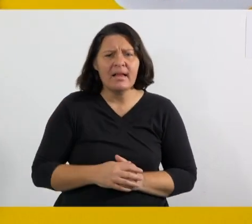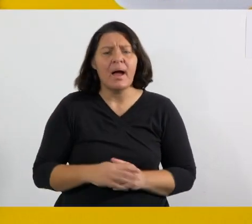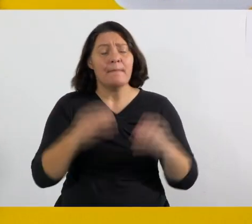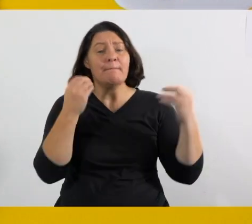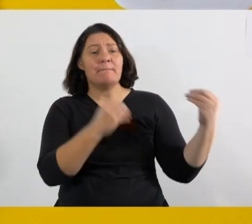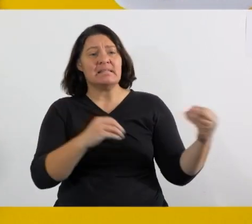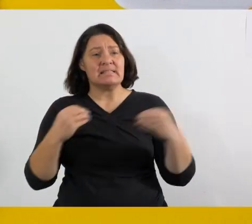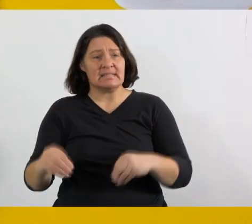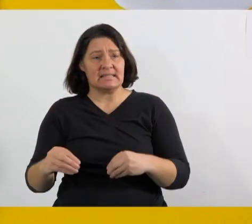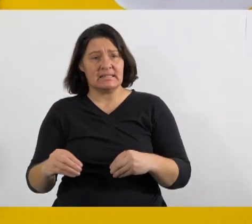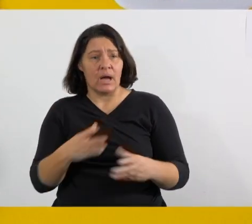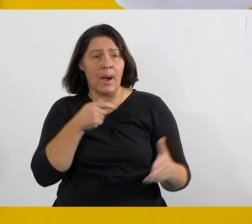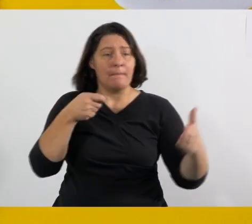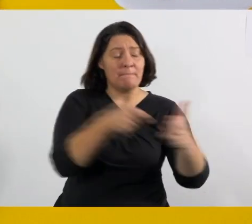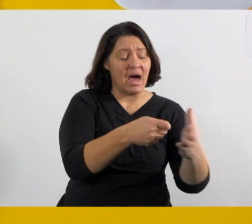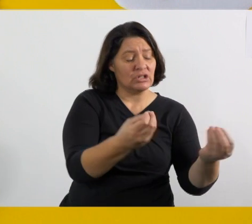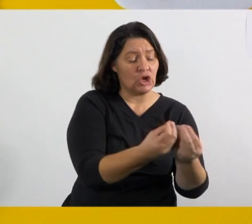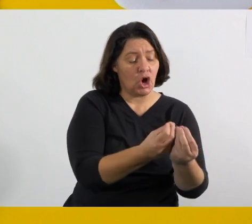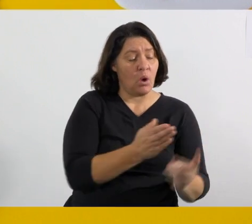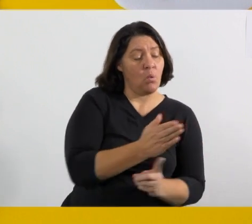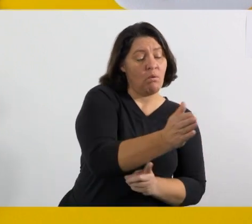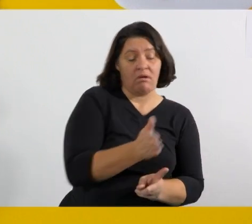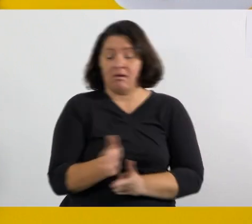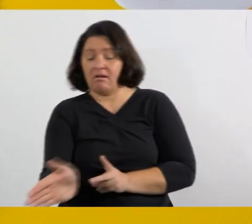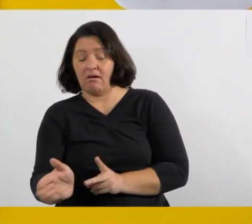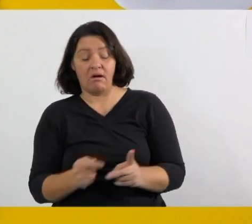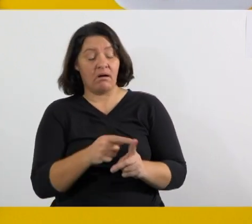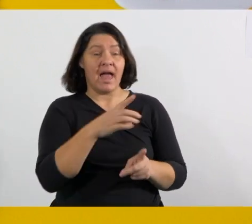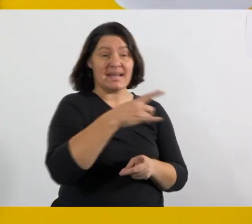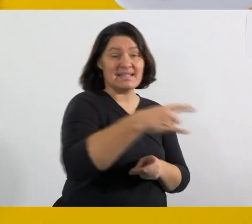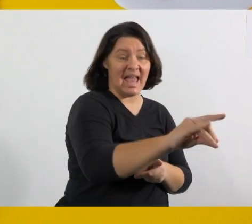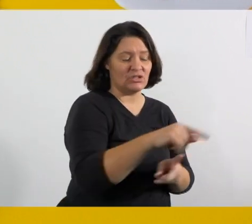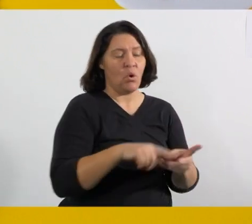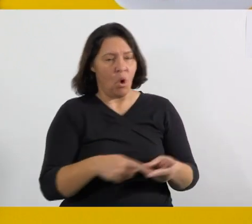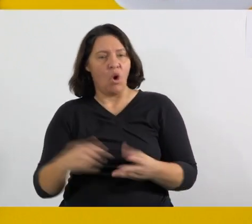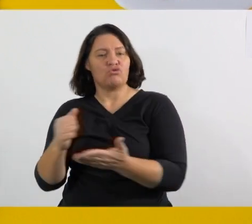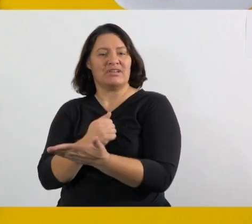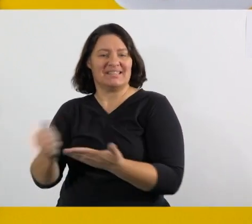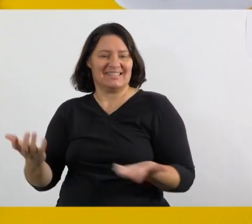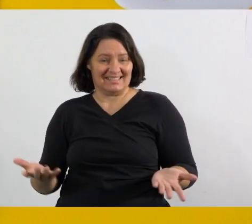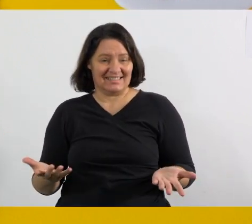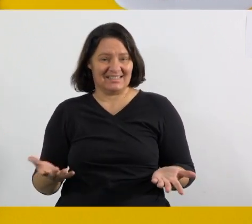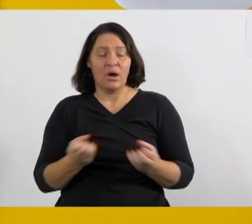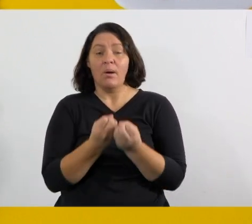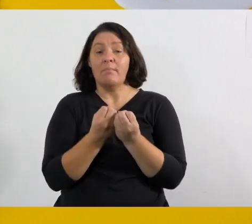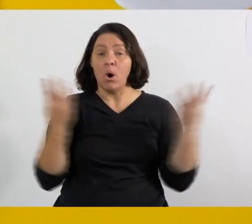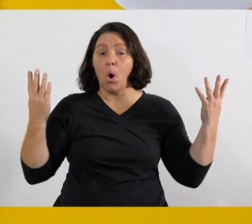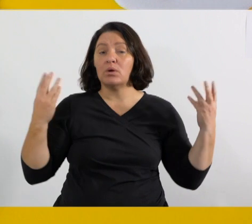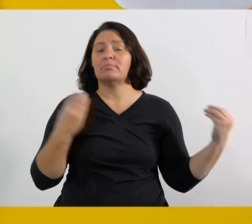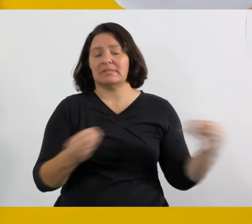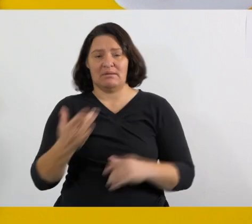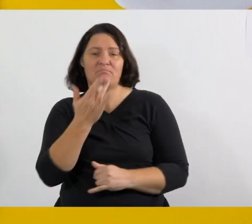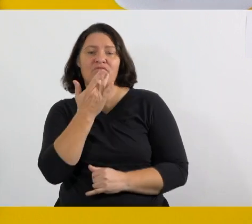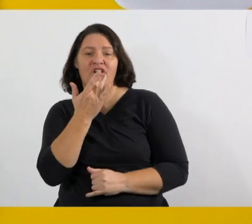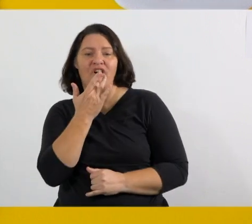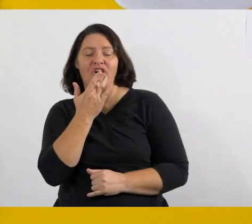cash as well as on credit? Most businesses will prefer to buy stock on credit in order to improve